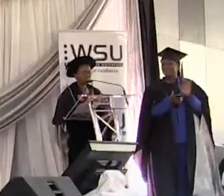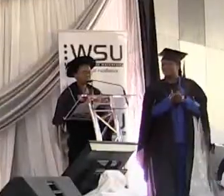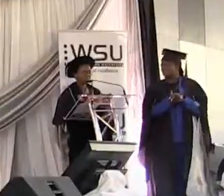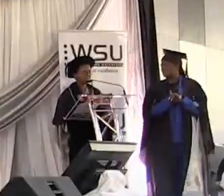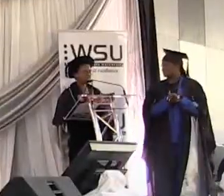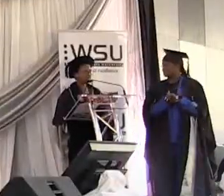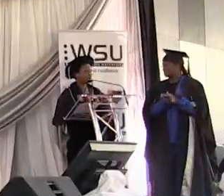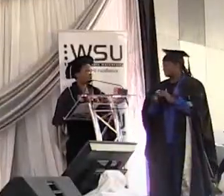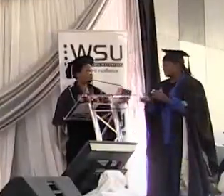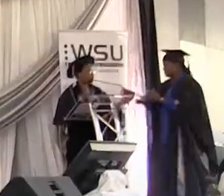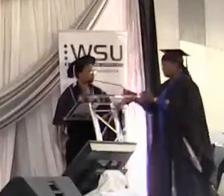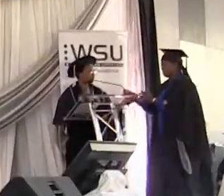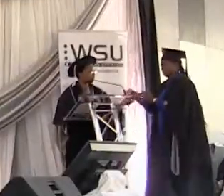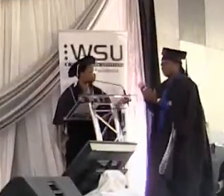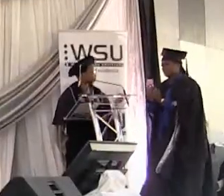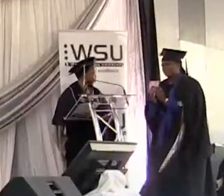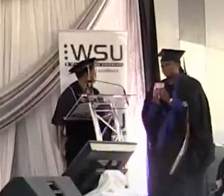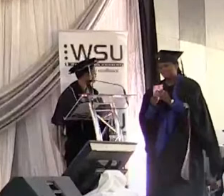Tiwani Sisipho.